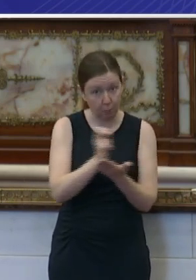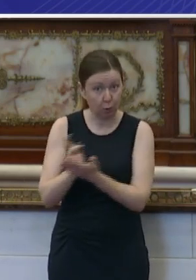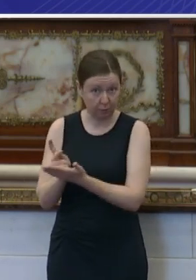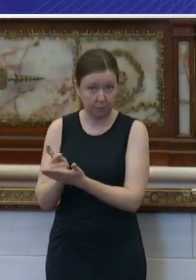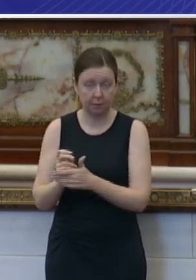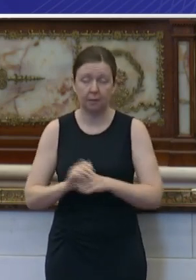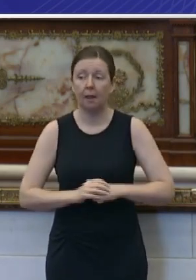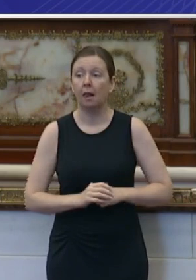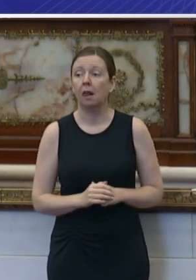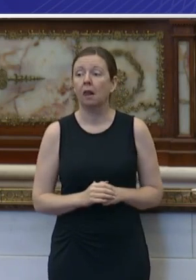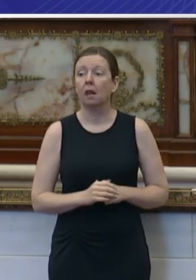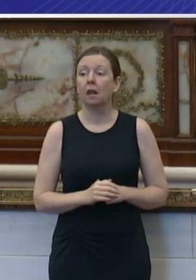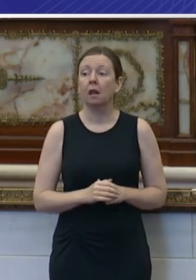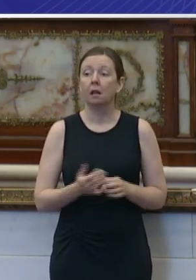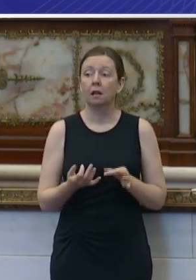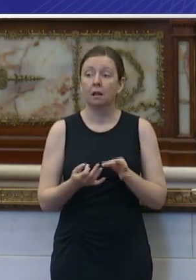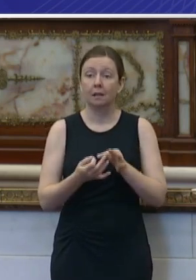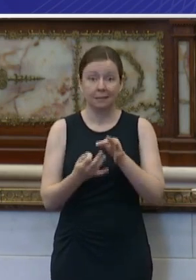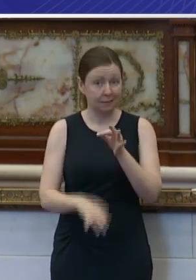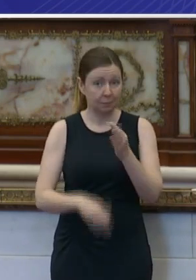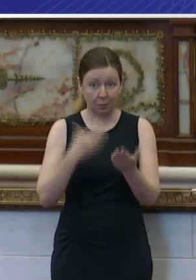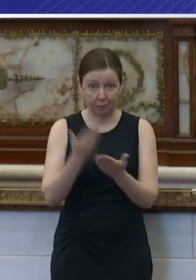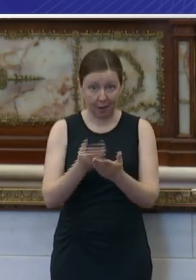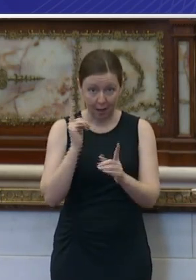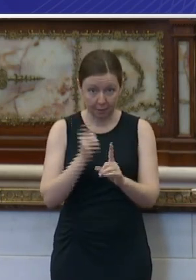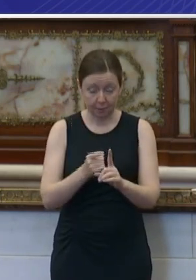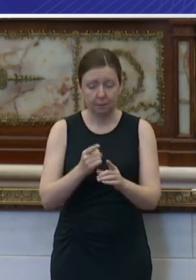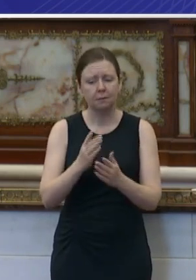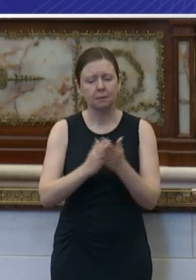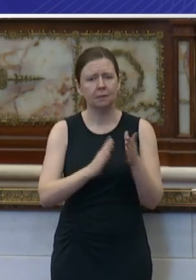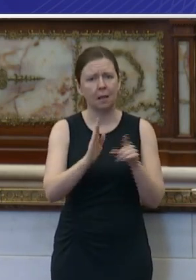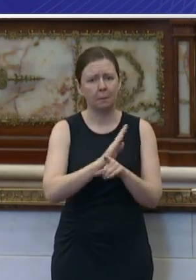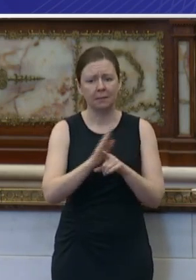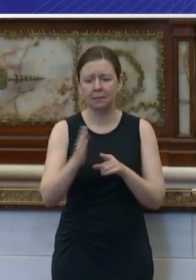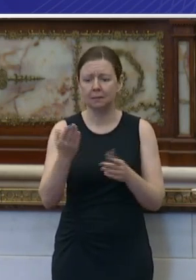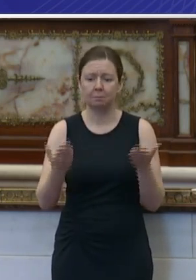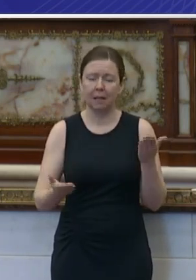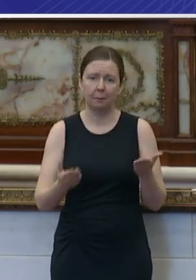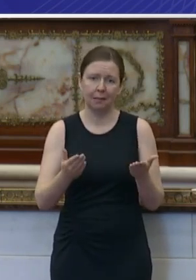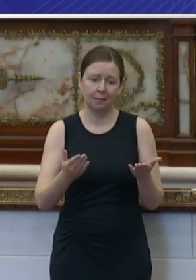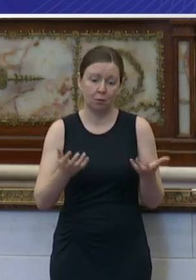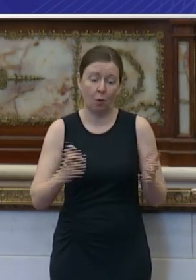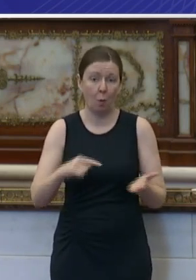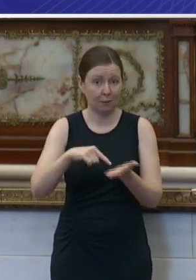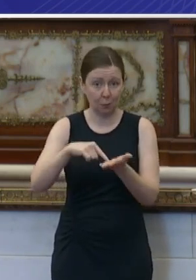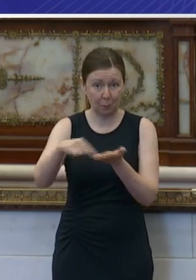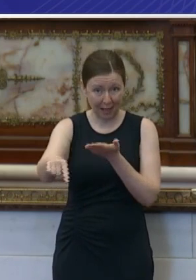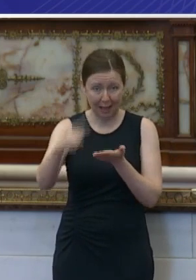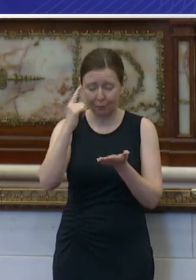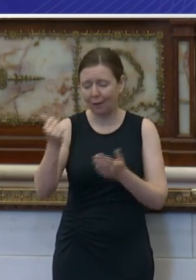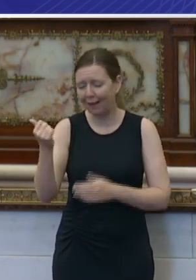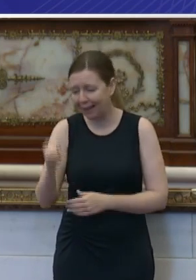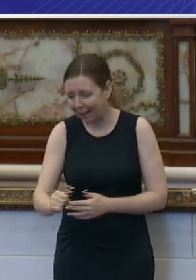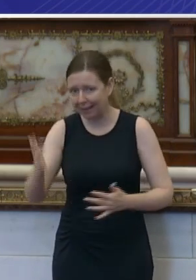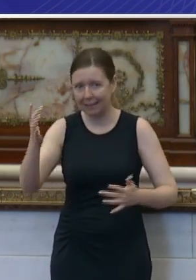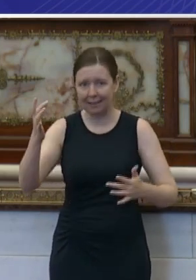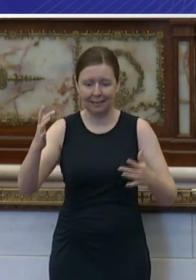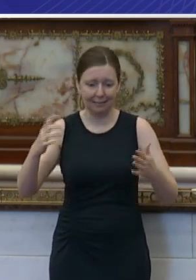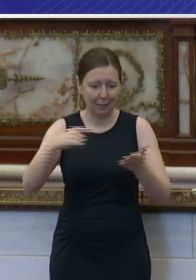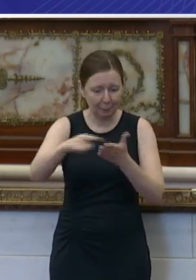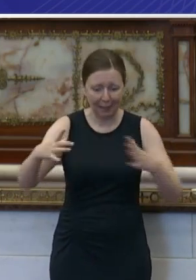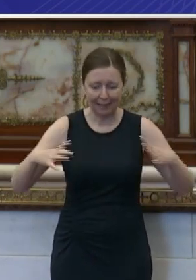changes. The simple fact is that while some businesses may not prefer to pay for any paid leave for their